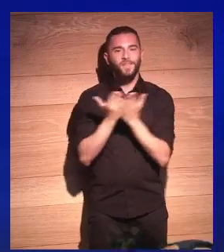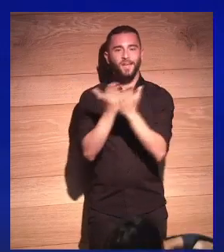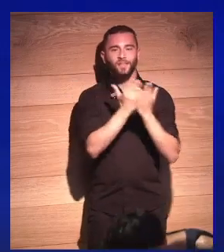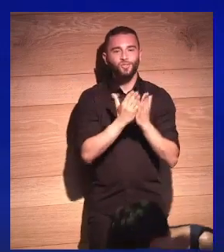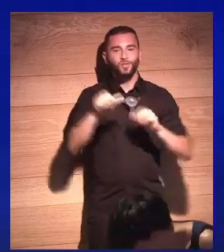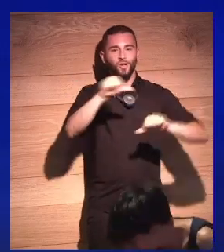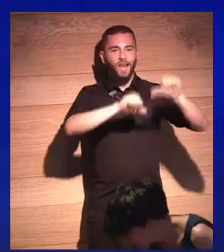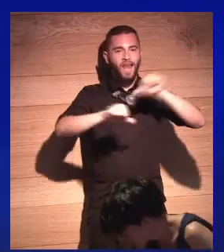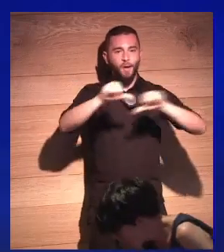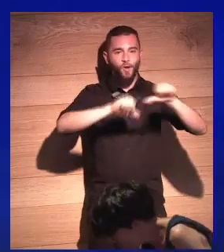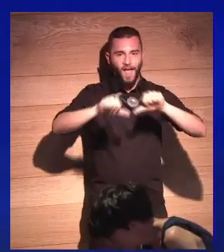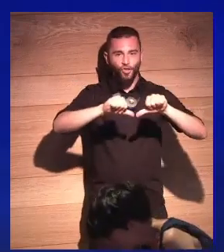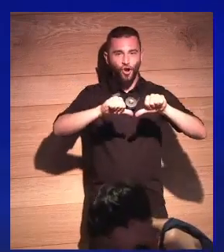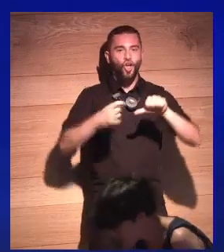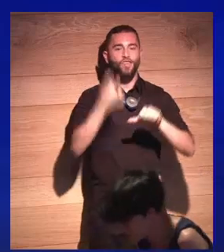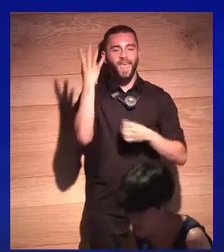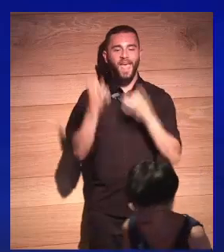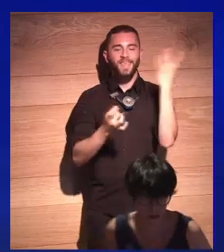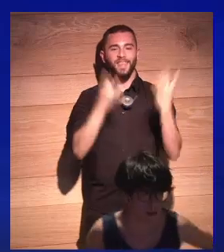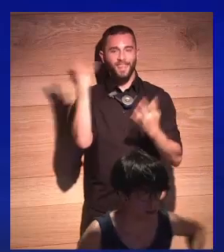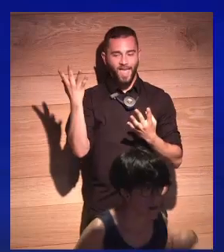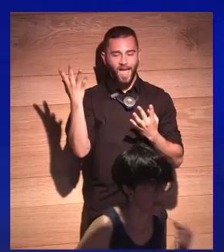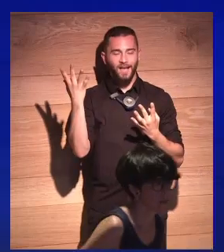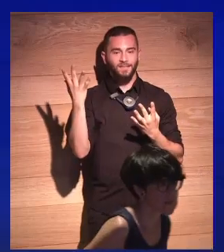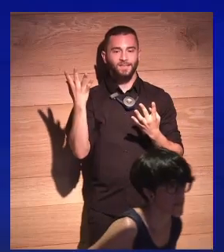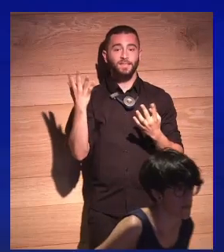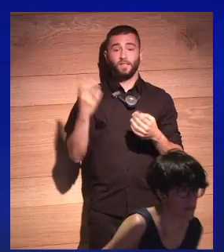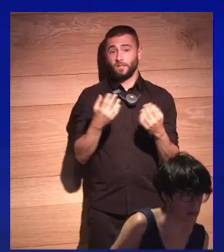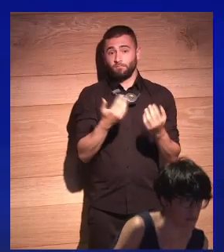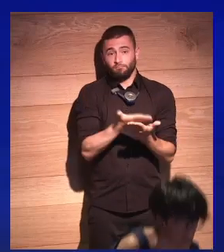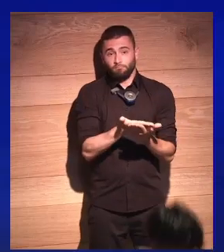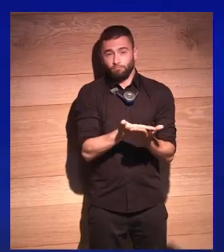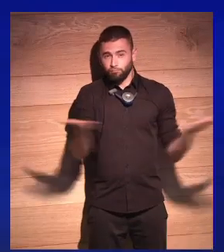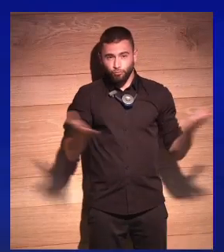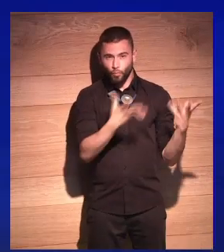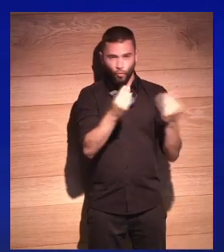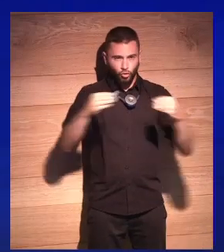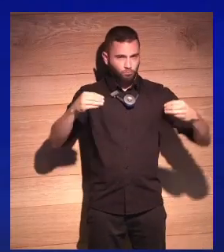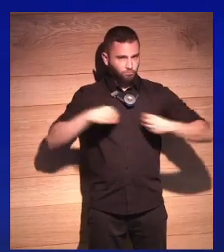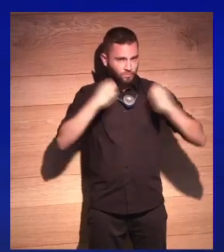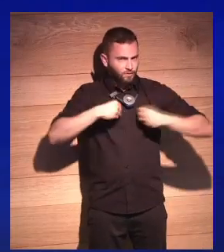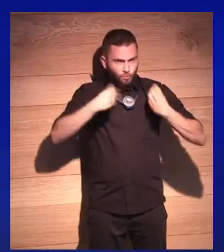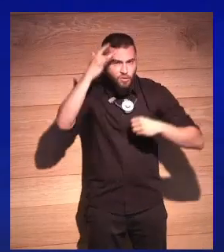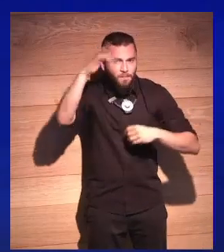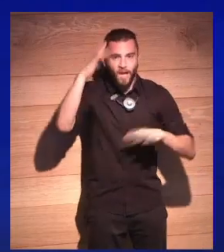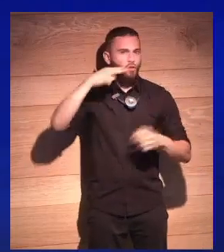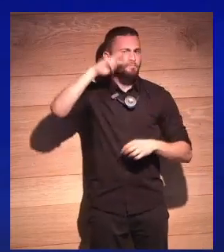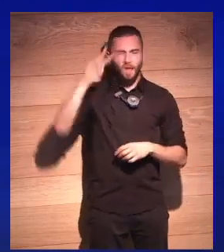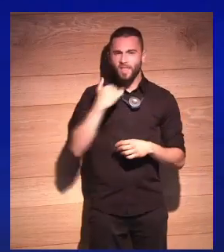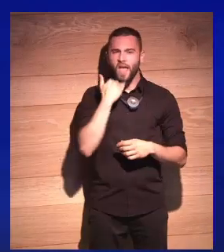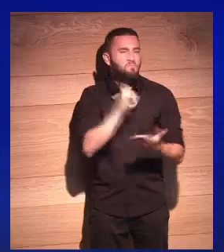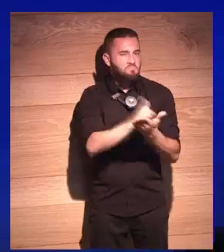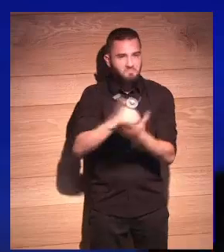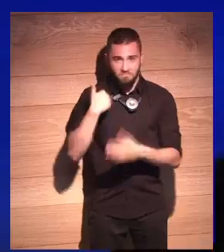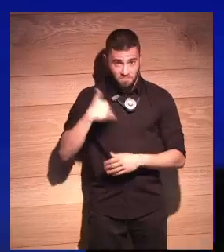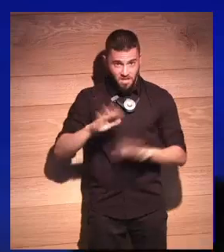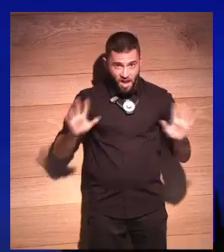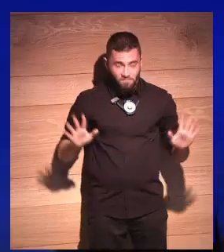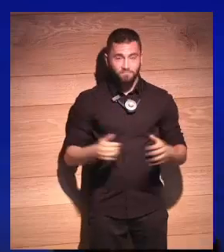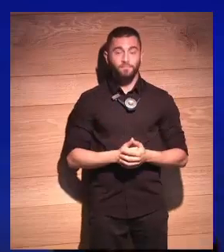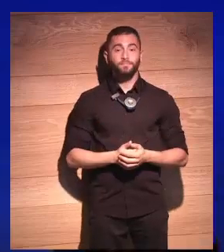regarding this prestigious study, laboratory of ideas that I guess many of you were